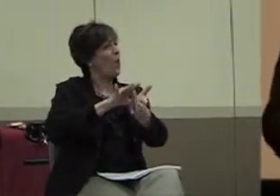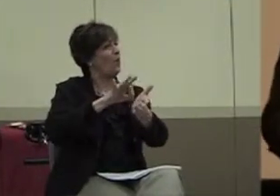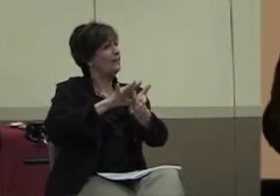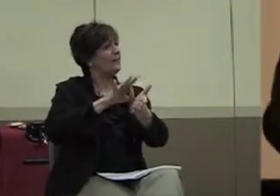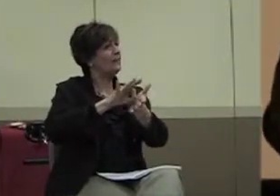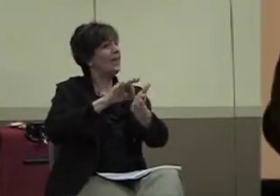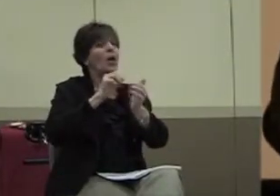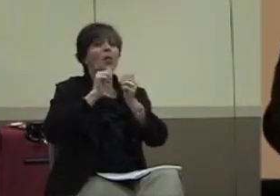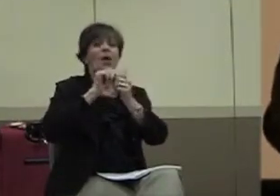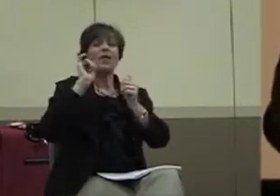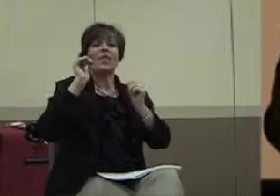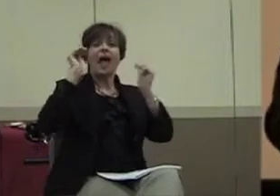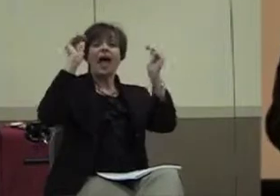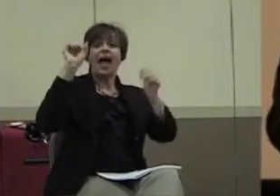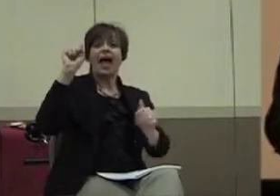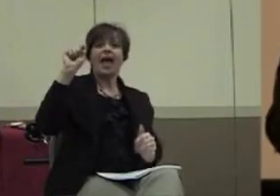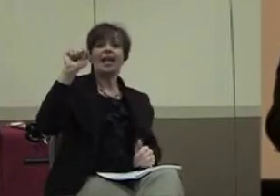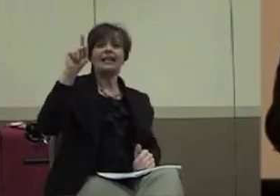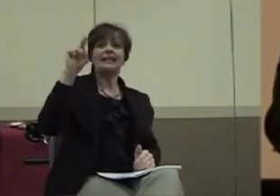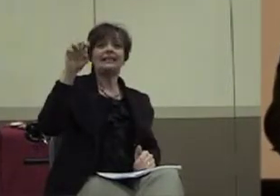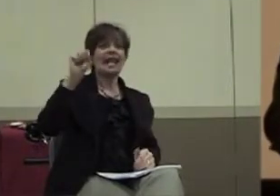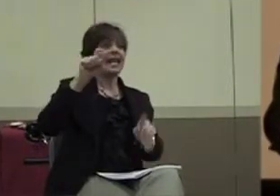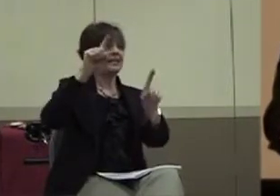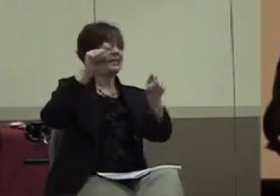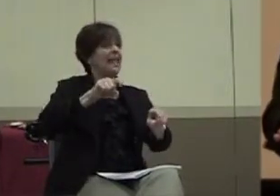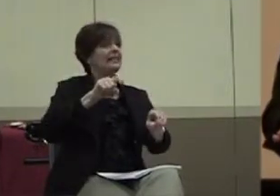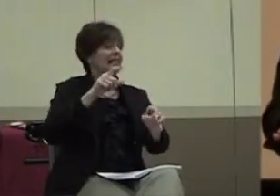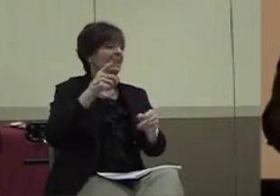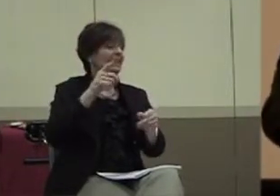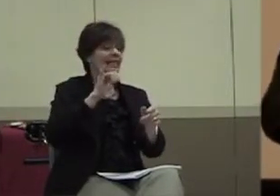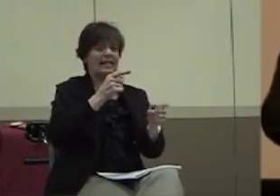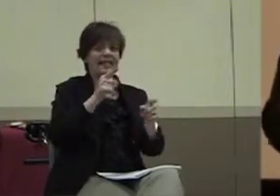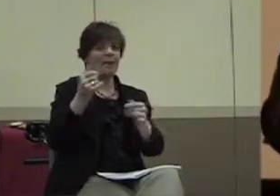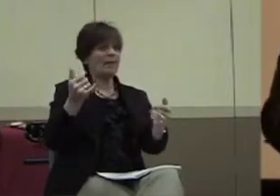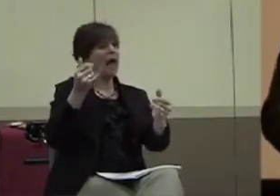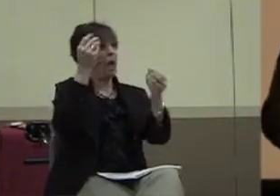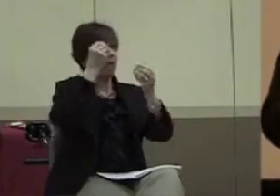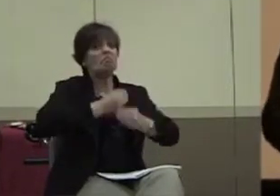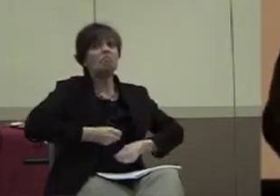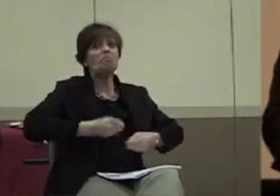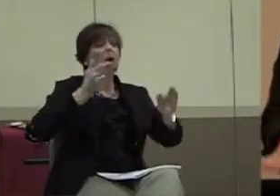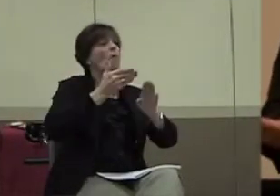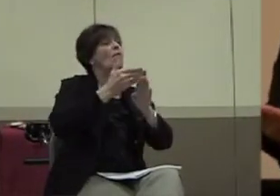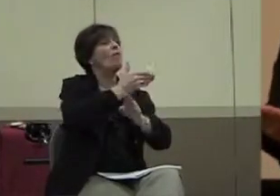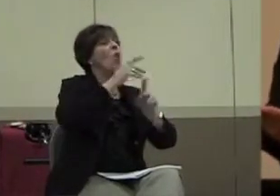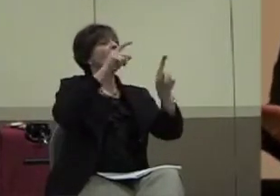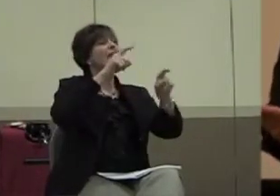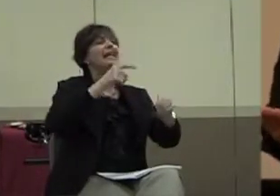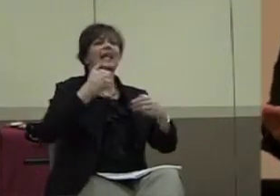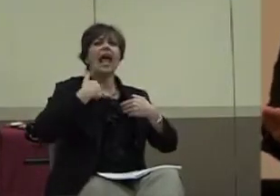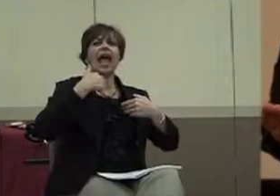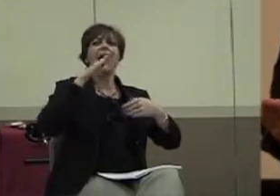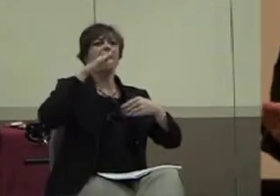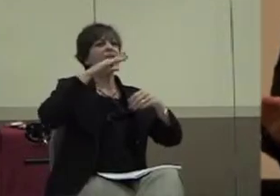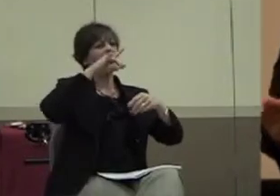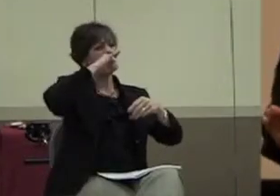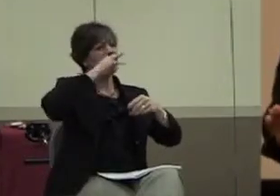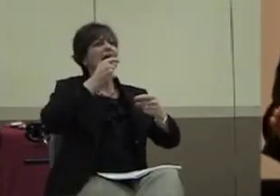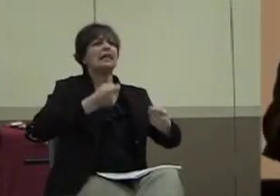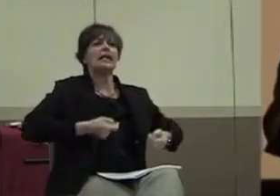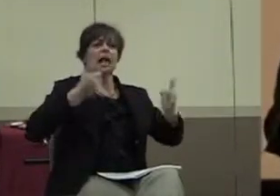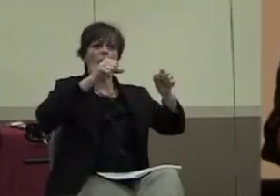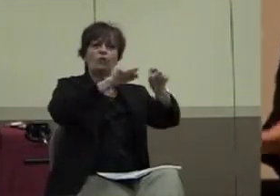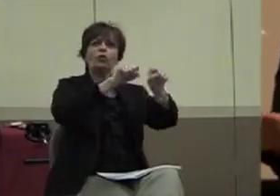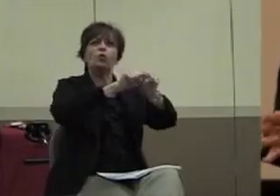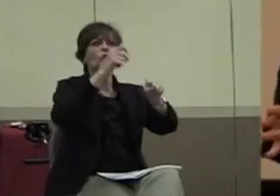high stakes testing that's going on, I just want to throw this out to you guys. Right before the test, have all the kids take off their shoes for